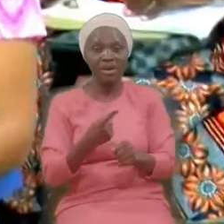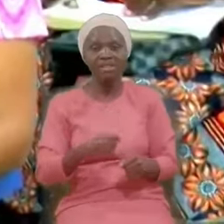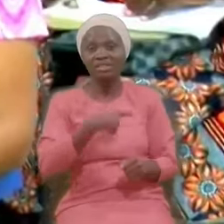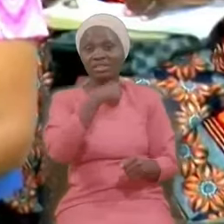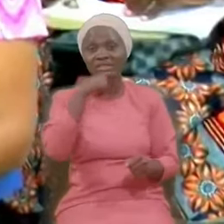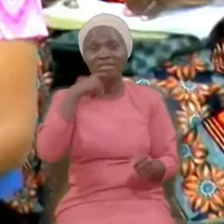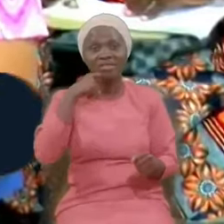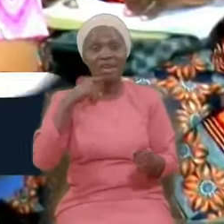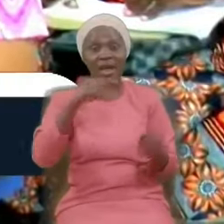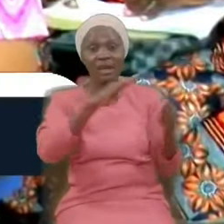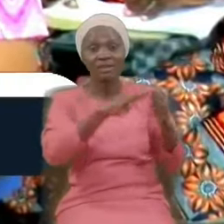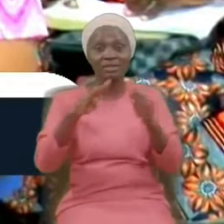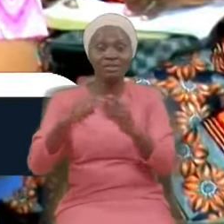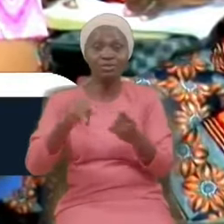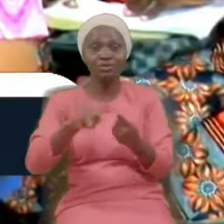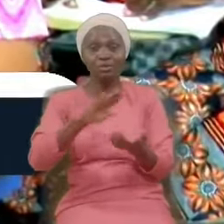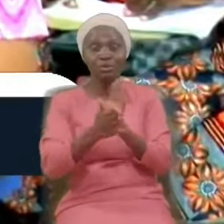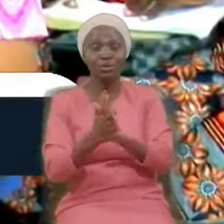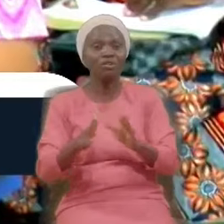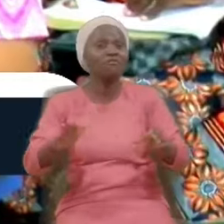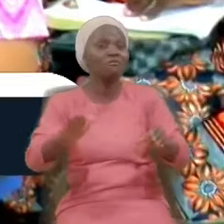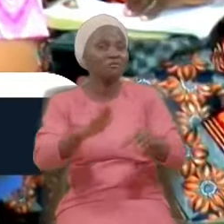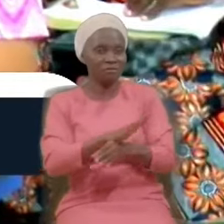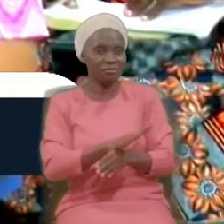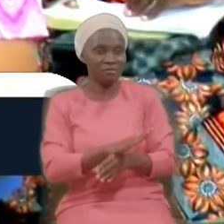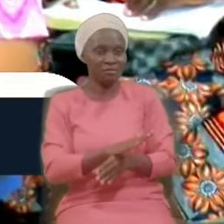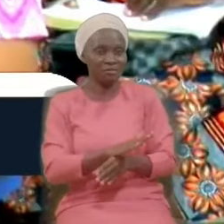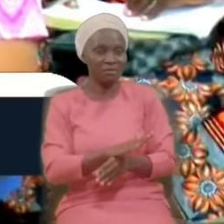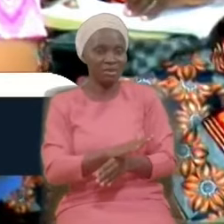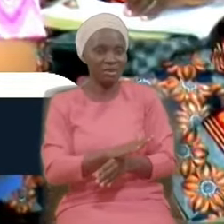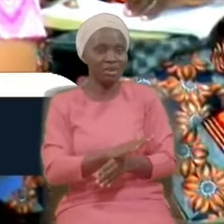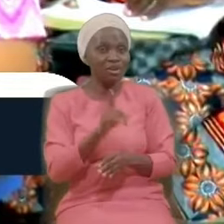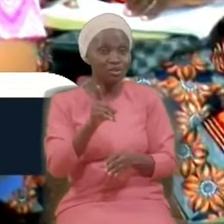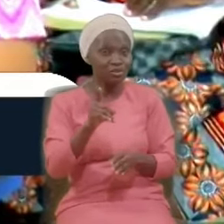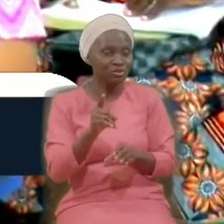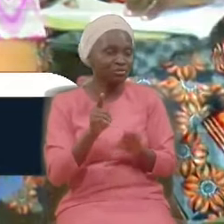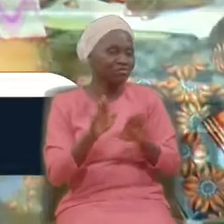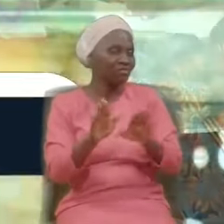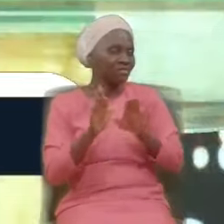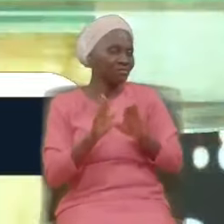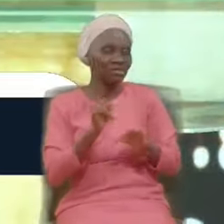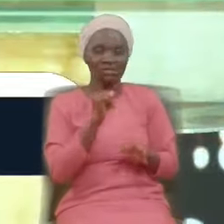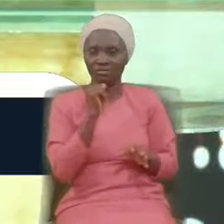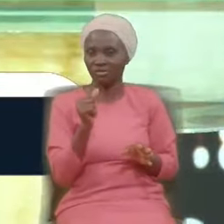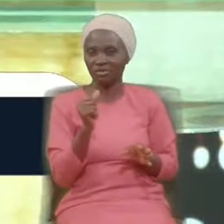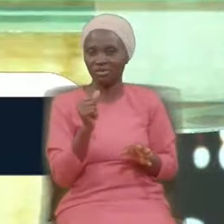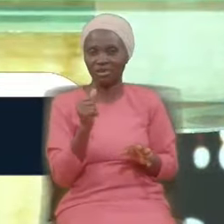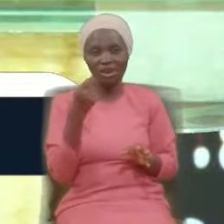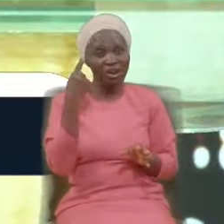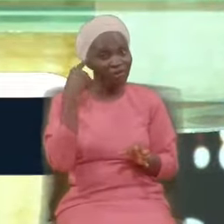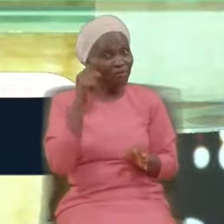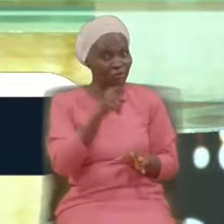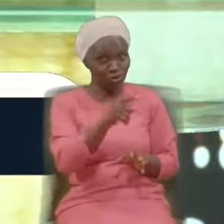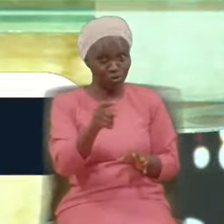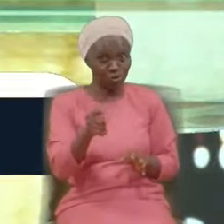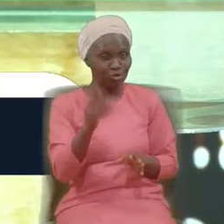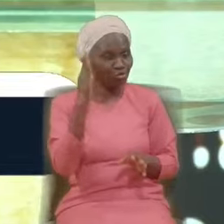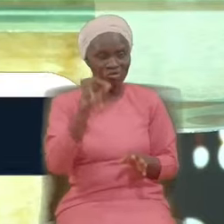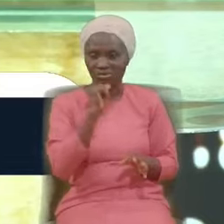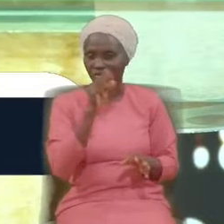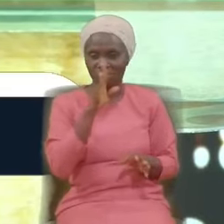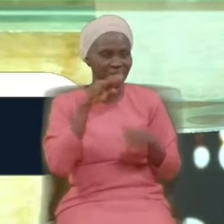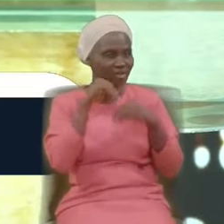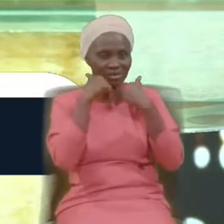not. Are you there? Fear not. For thou shalt not be